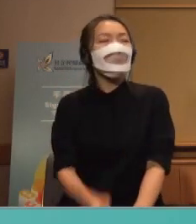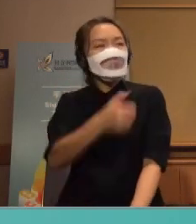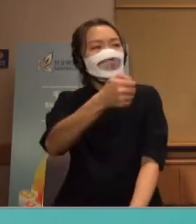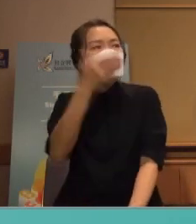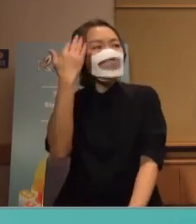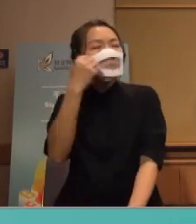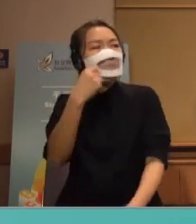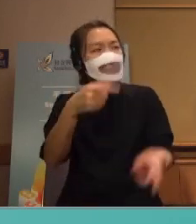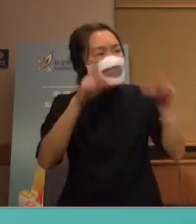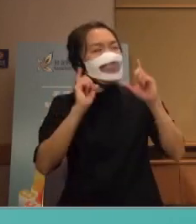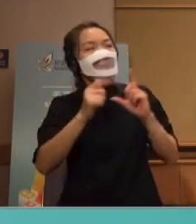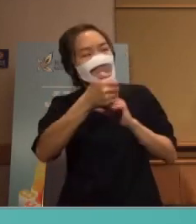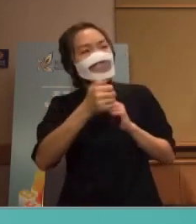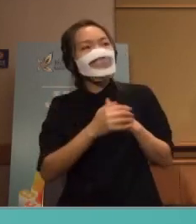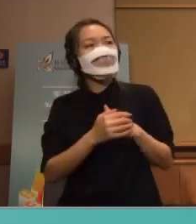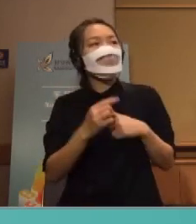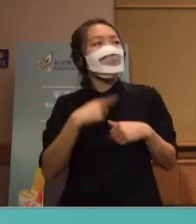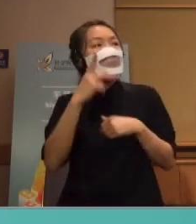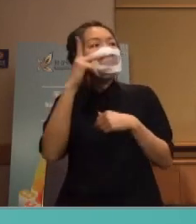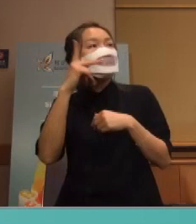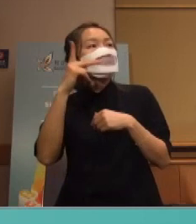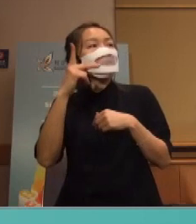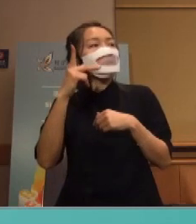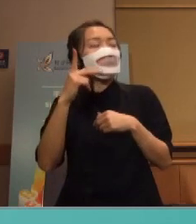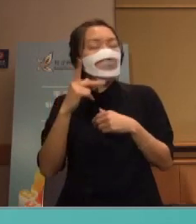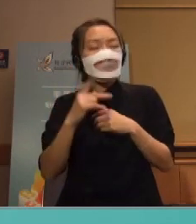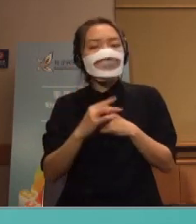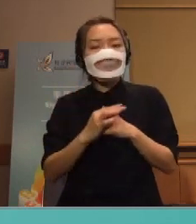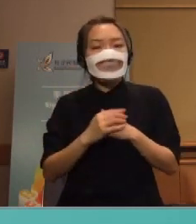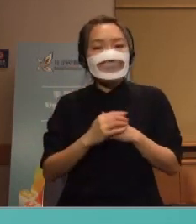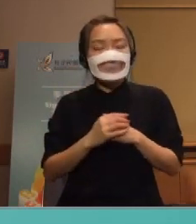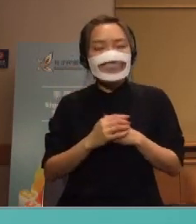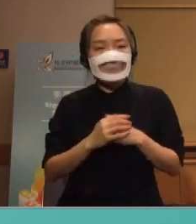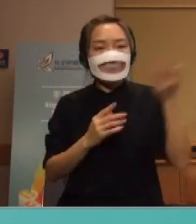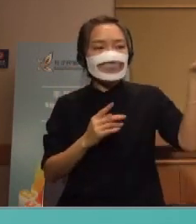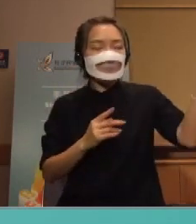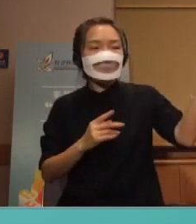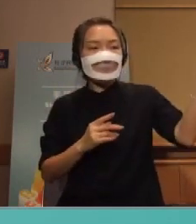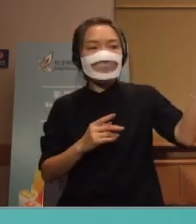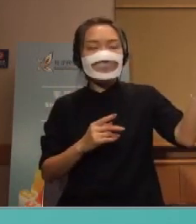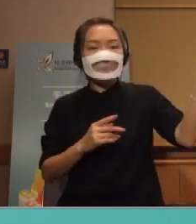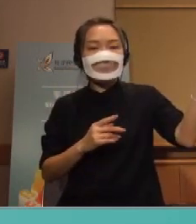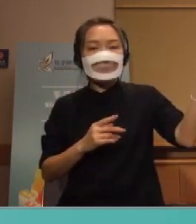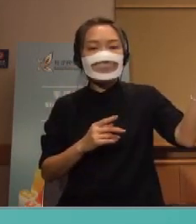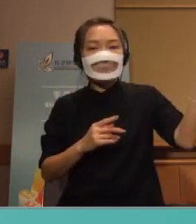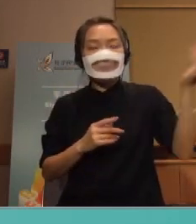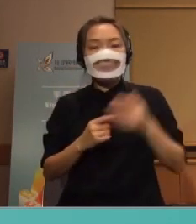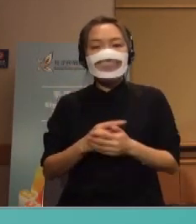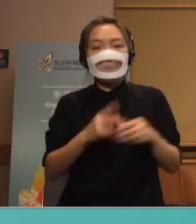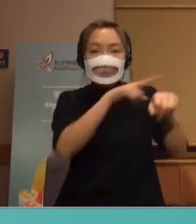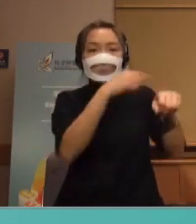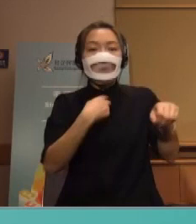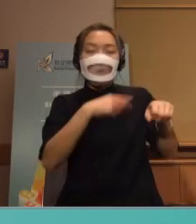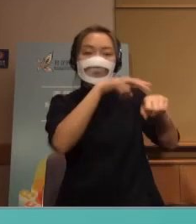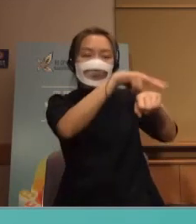Hello, this is Keith. I have a Metaverse startup that works on education and cultural areas, and I'm still learning every day, so